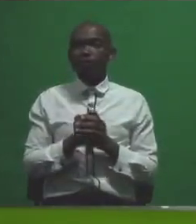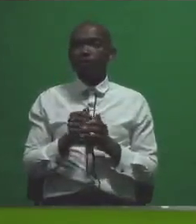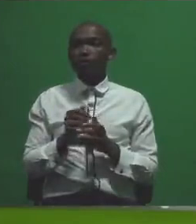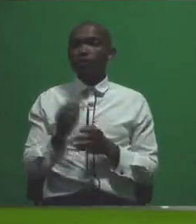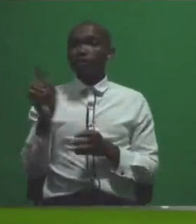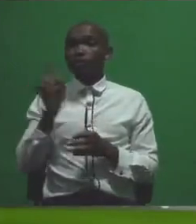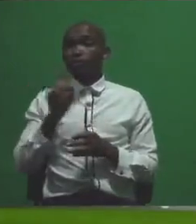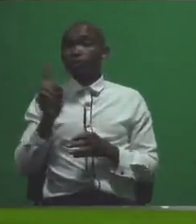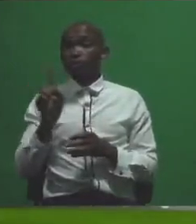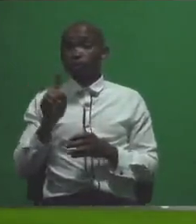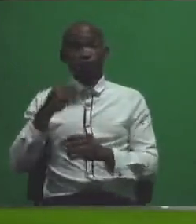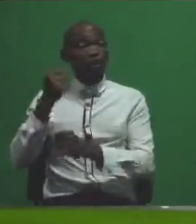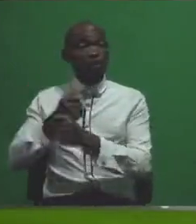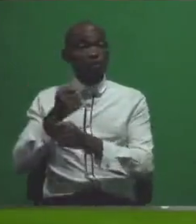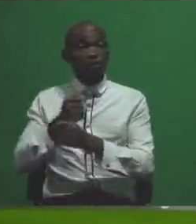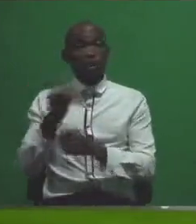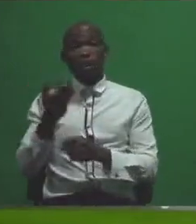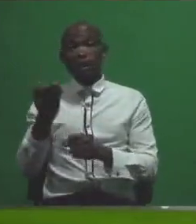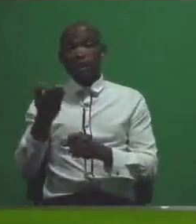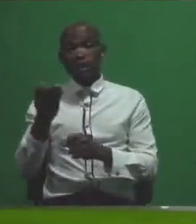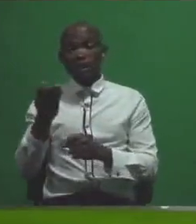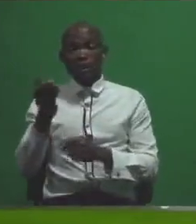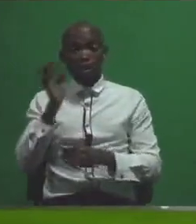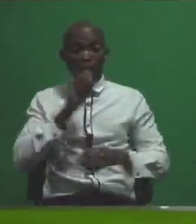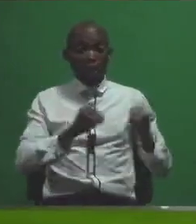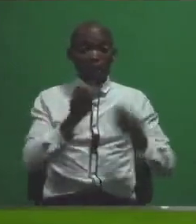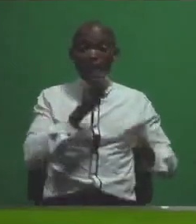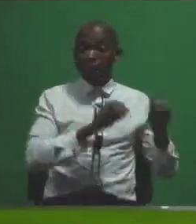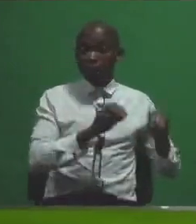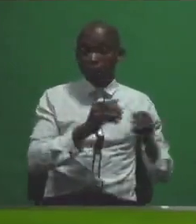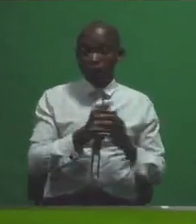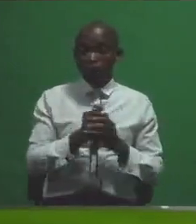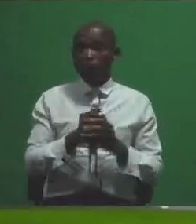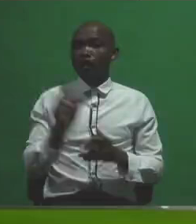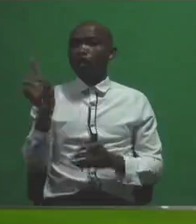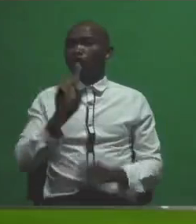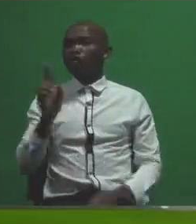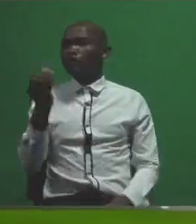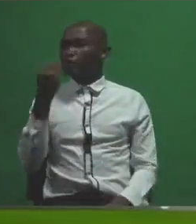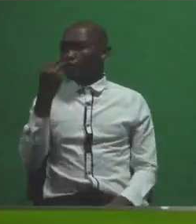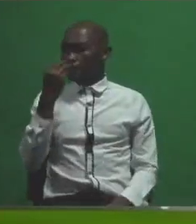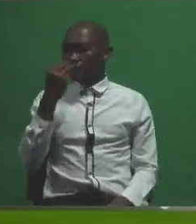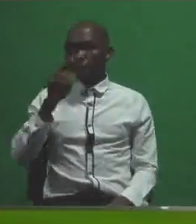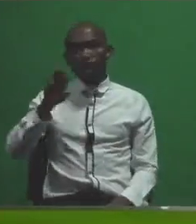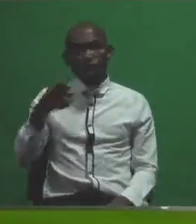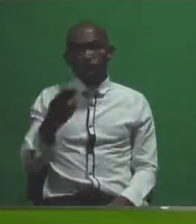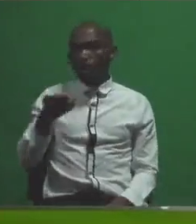don't do made experiment. Also we have don't eat or